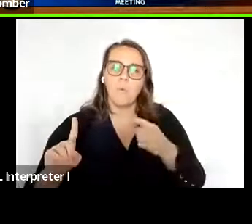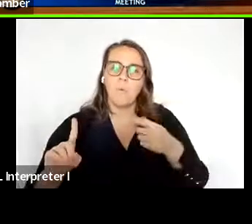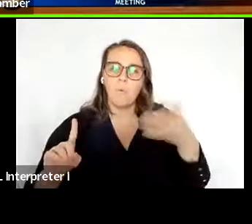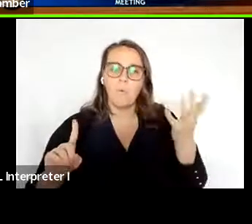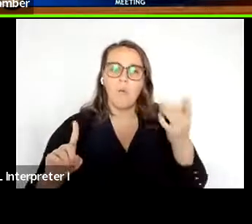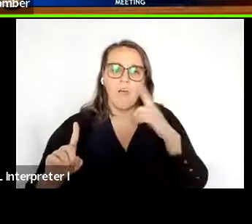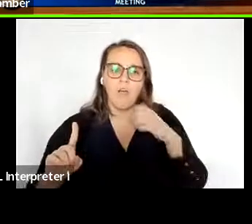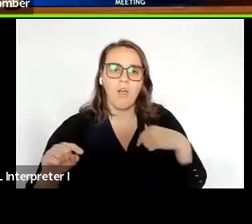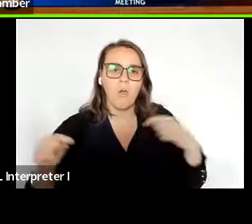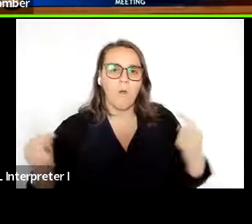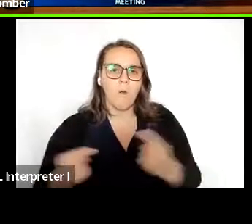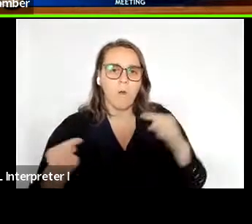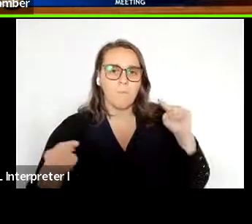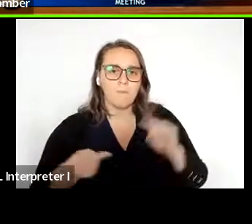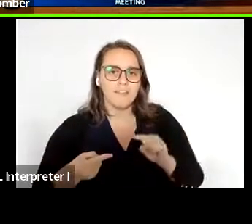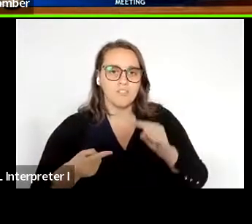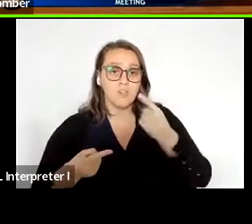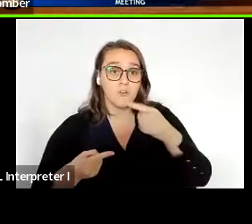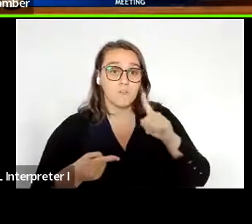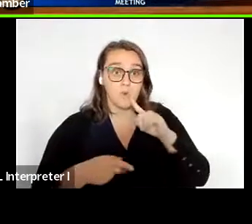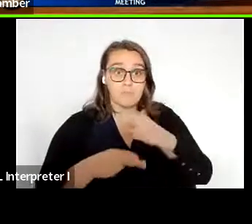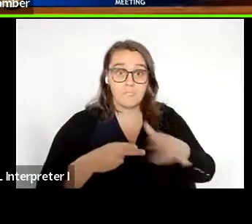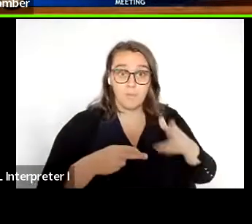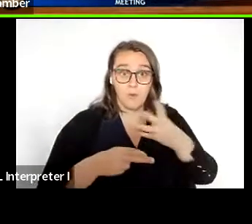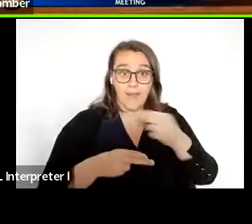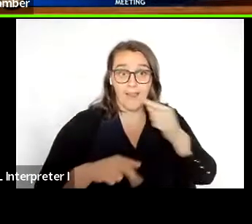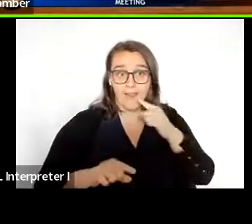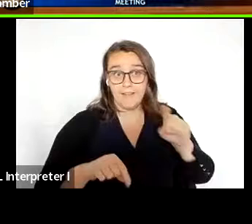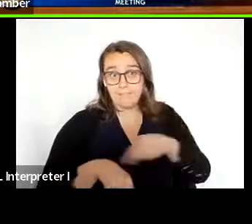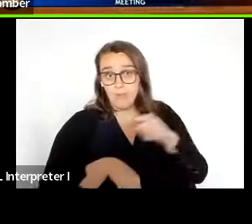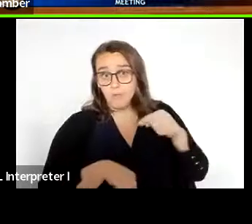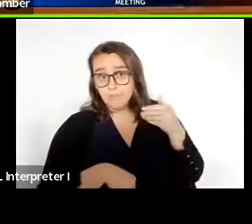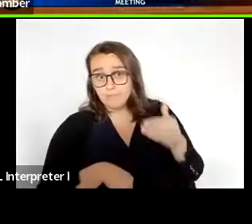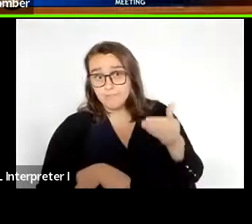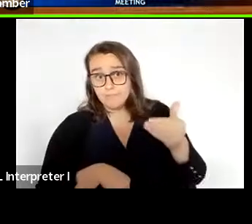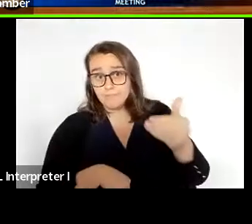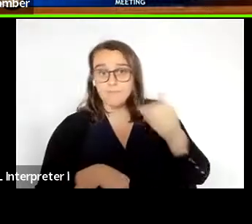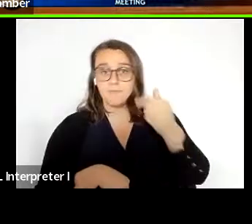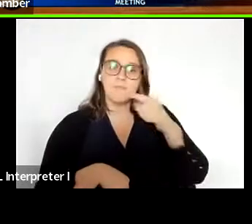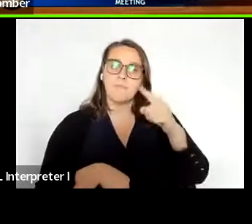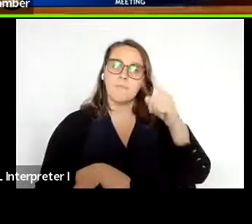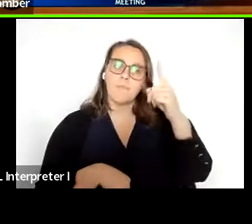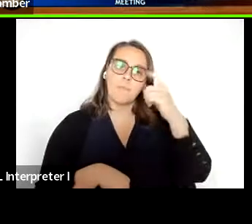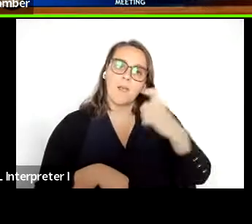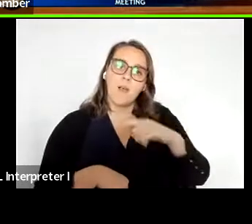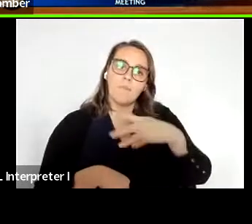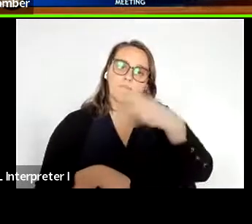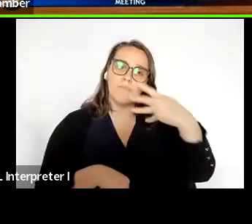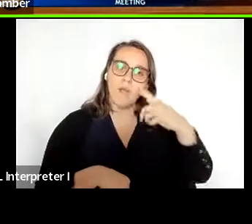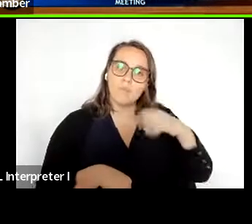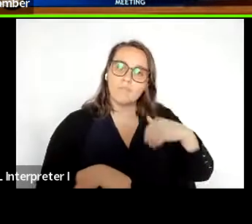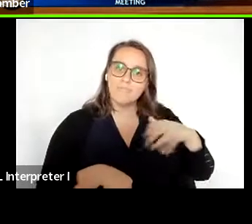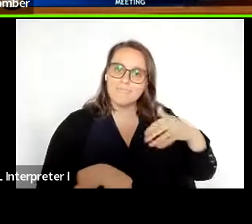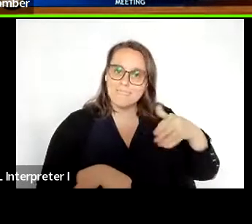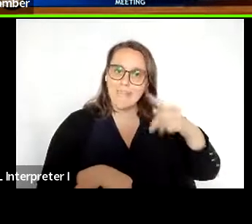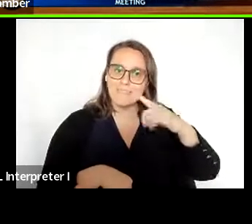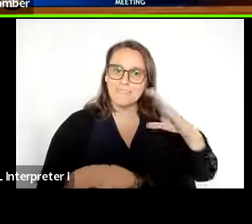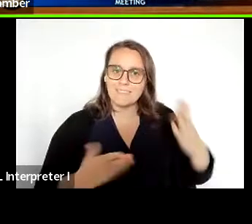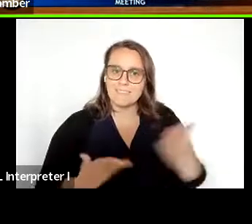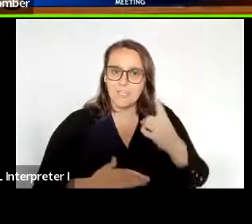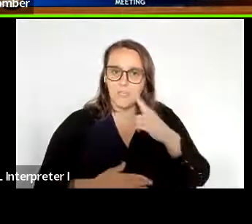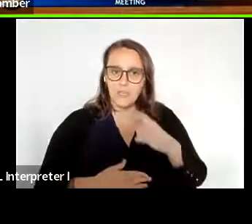harm mitigation, both in the short term and in the long term for the migrants being sent to our city as part of political stunts by